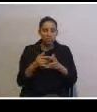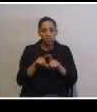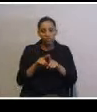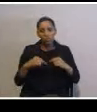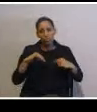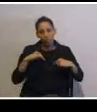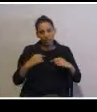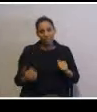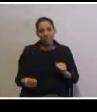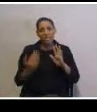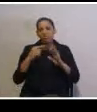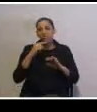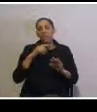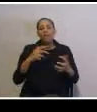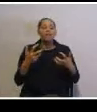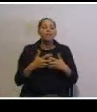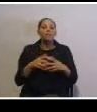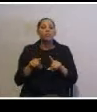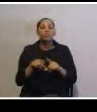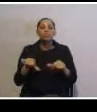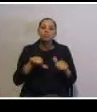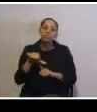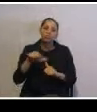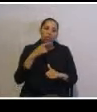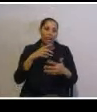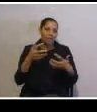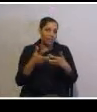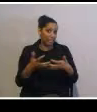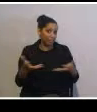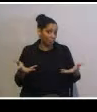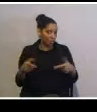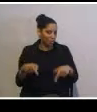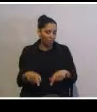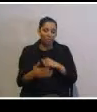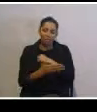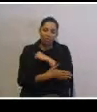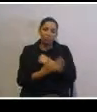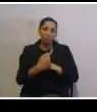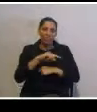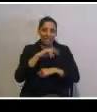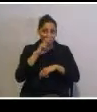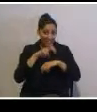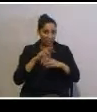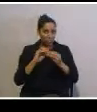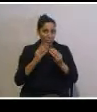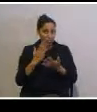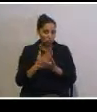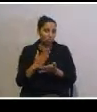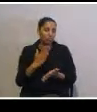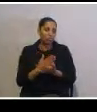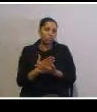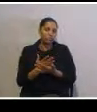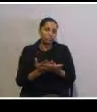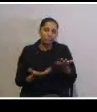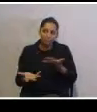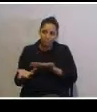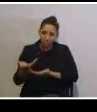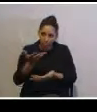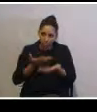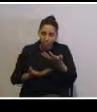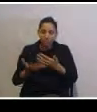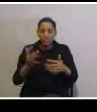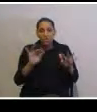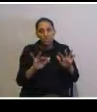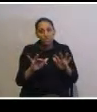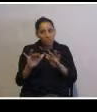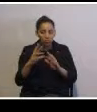with realities, social realities in this country. We have to have that dialogue that ensures that people respond positively